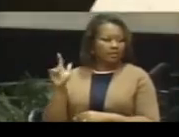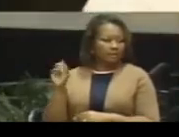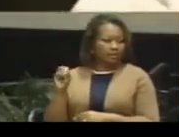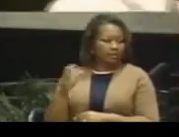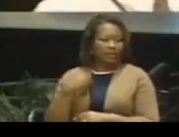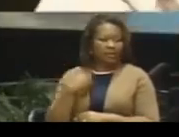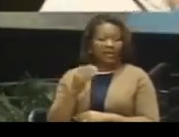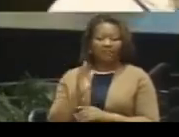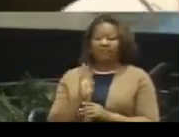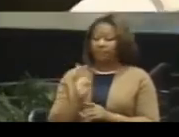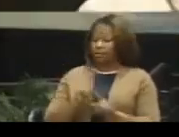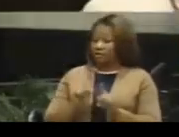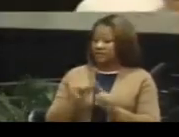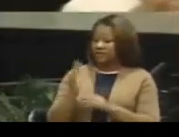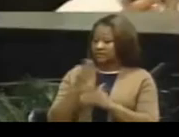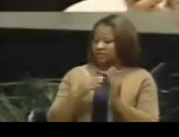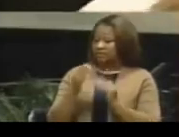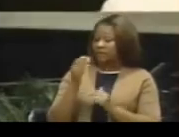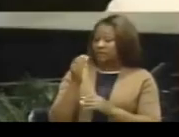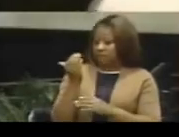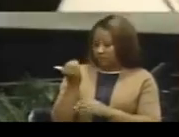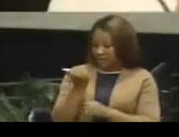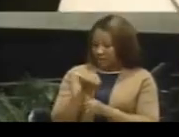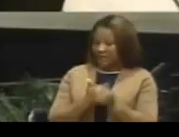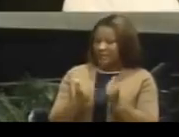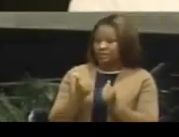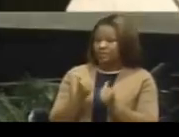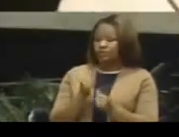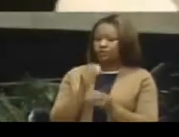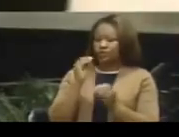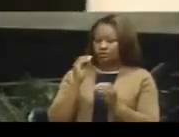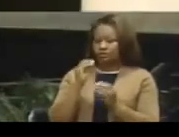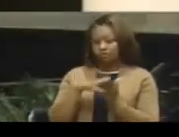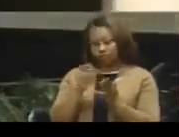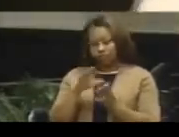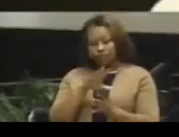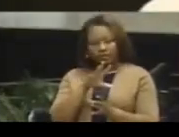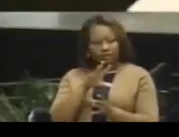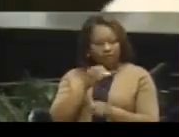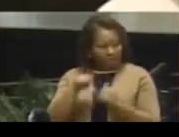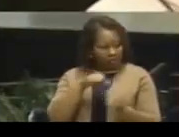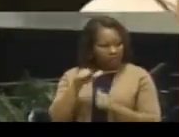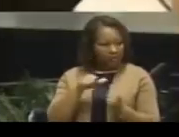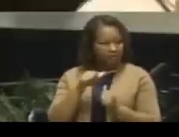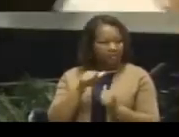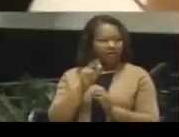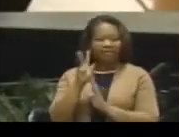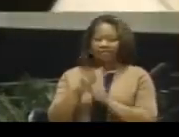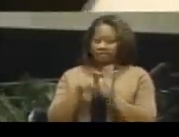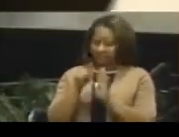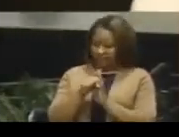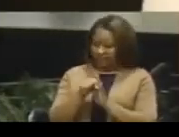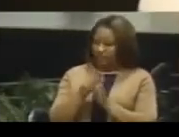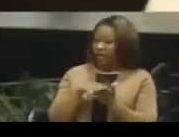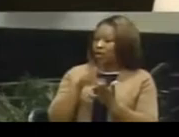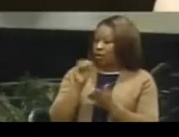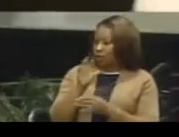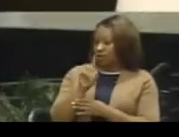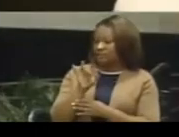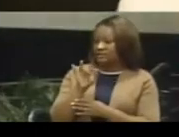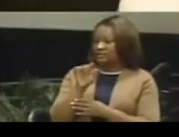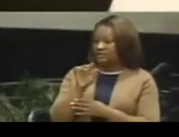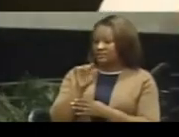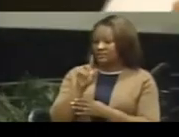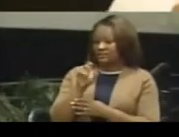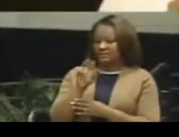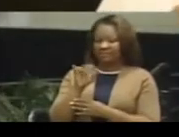4 different sections for each, complete with student interaction, videos, learning devices. I